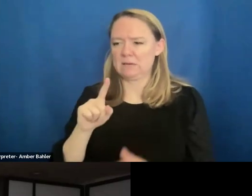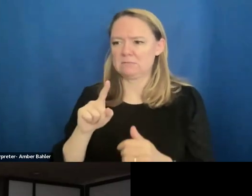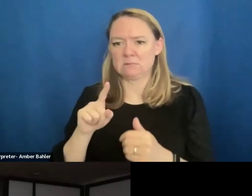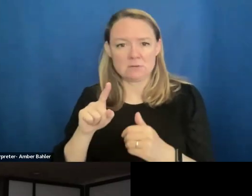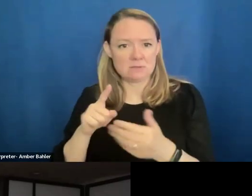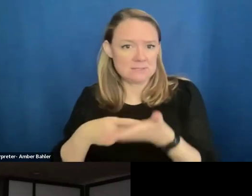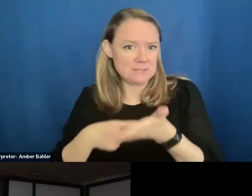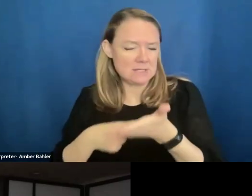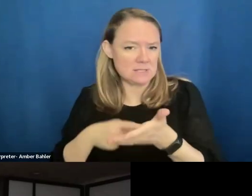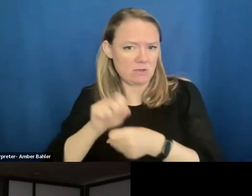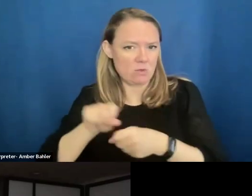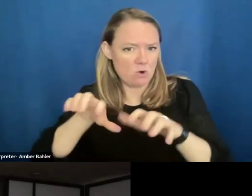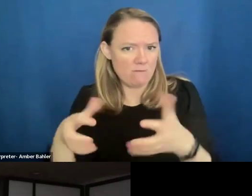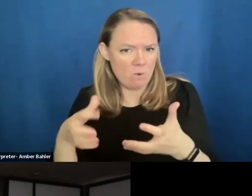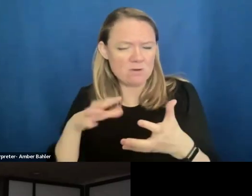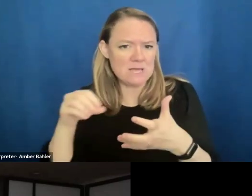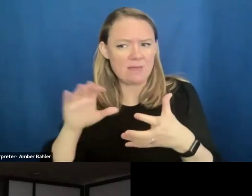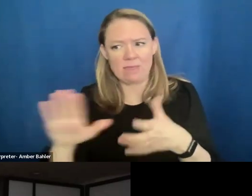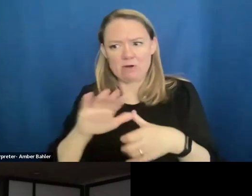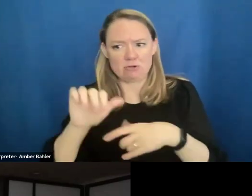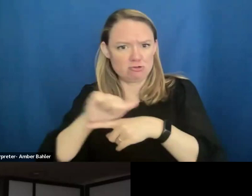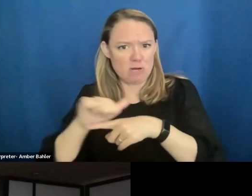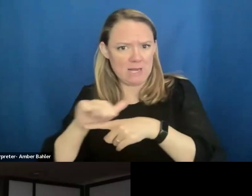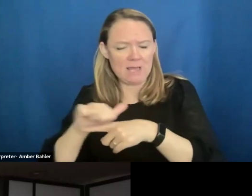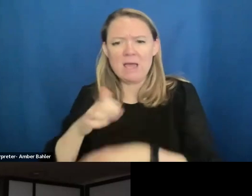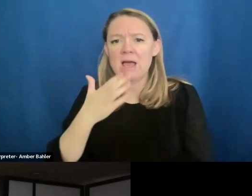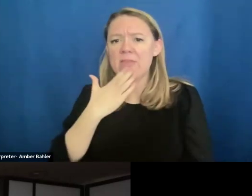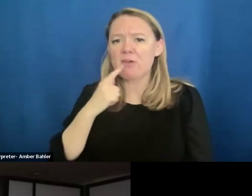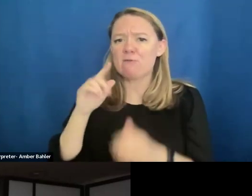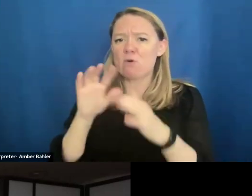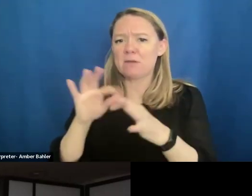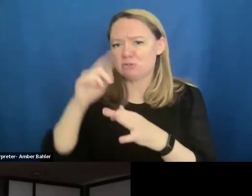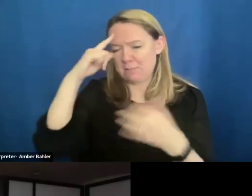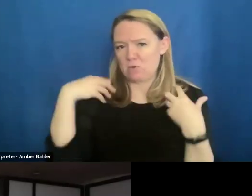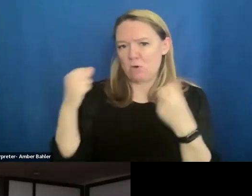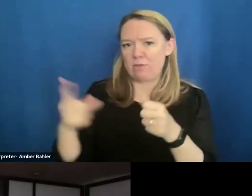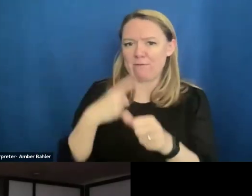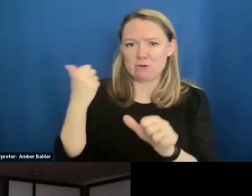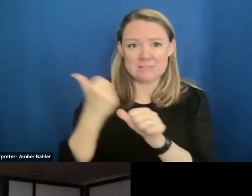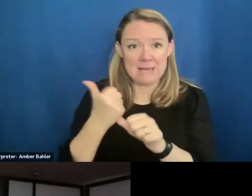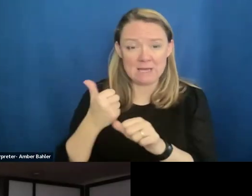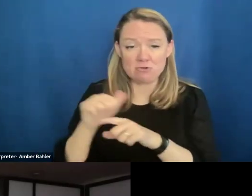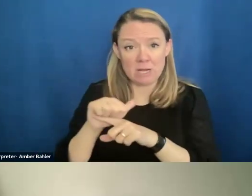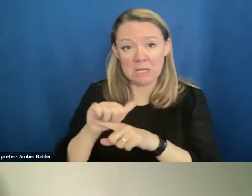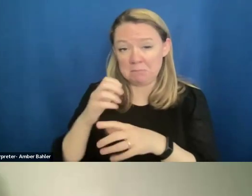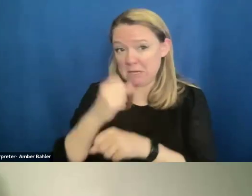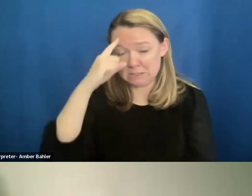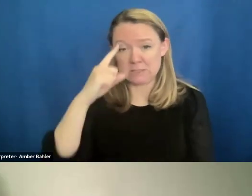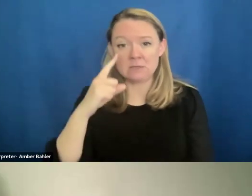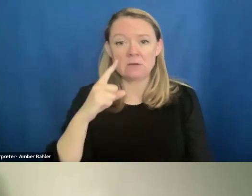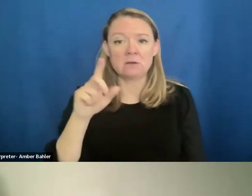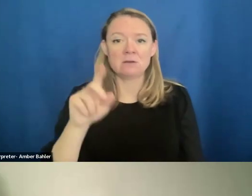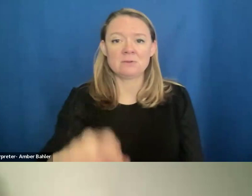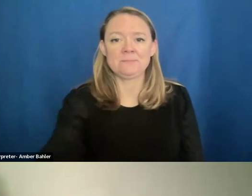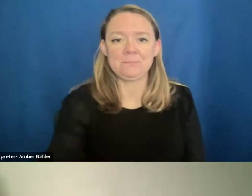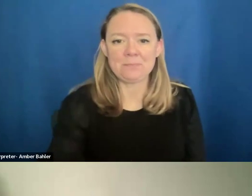disorder. And thanks for bringing up the mental health first aid training too. That makes perfect sense. Kristen. I've actually taken